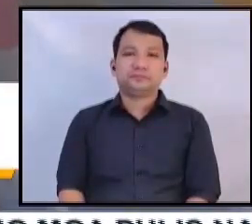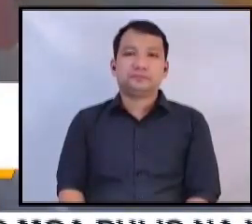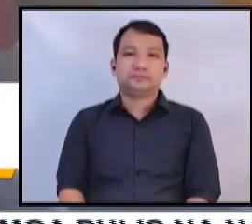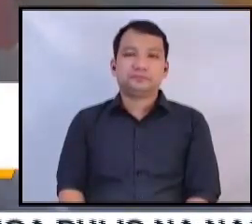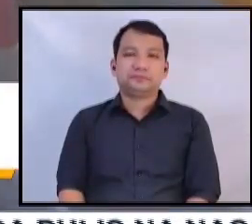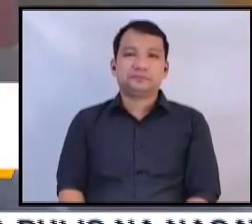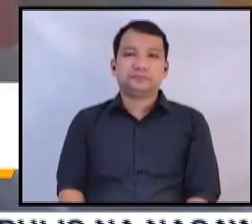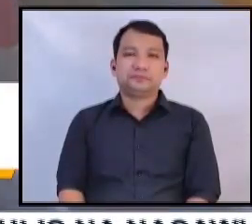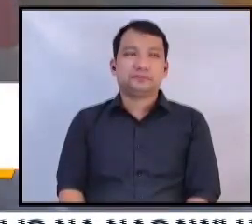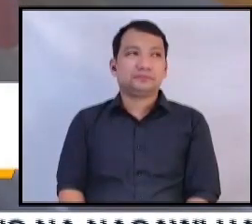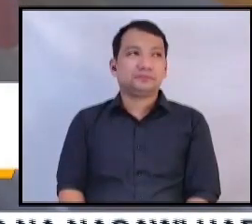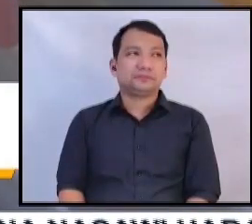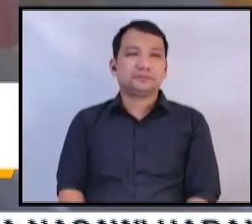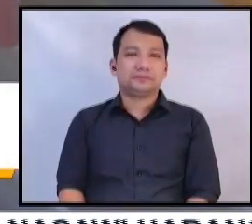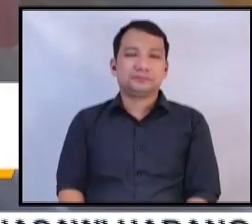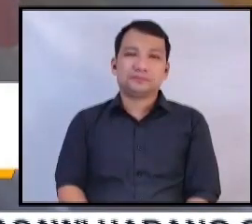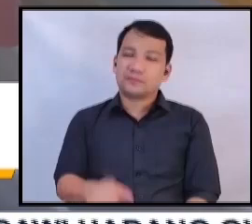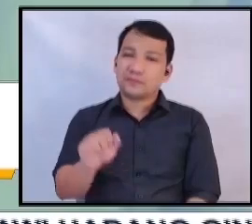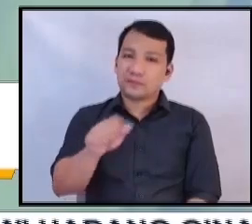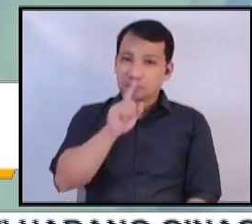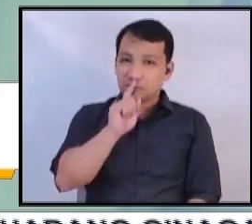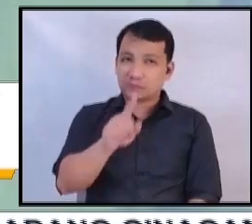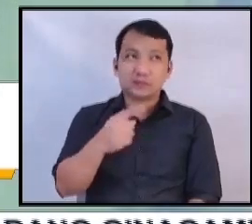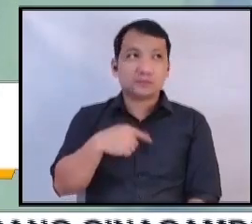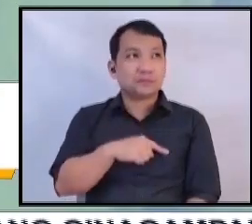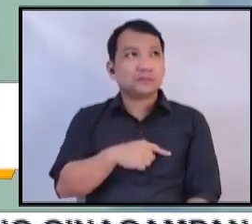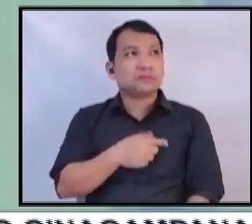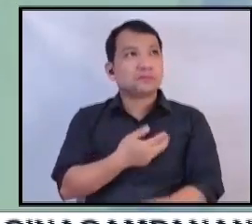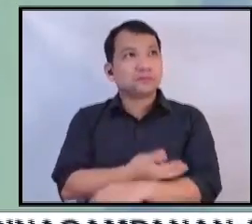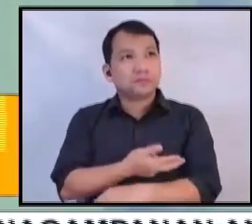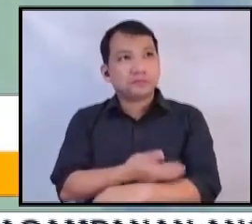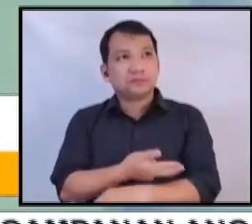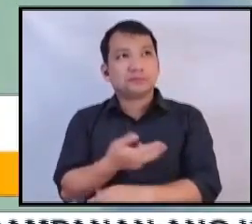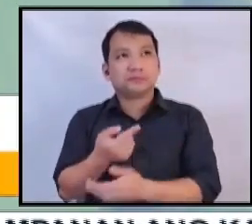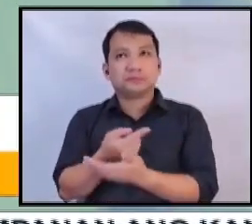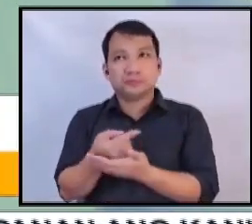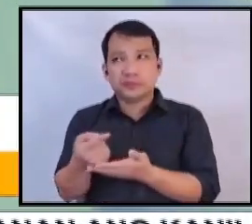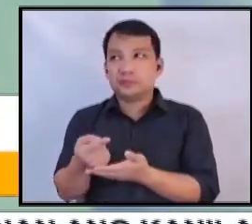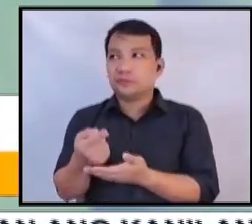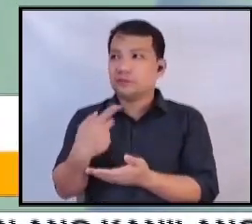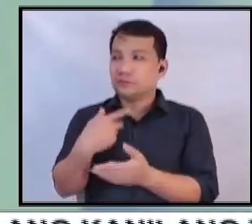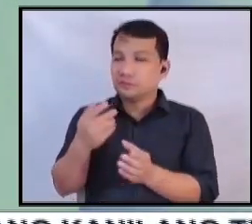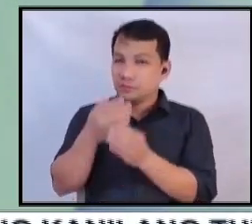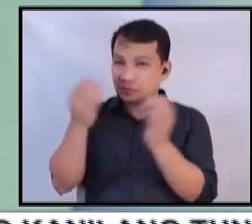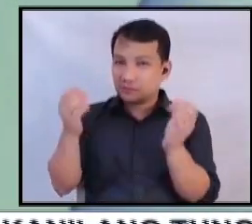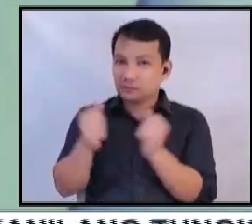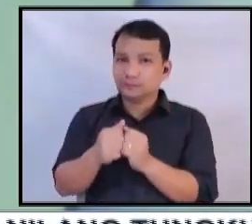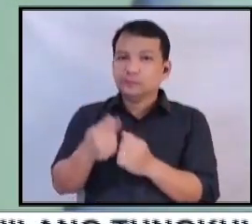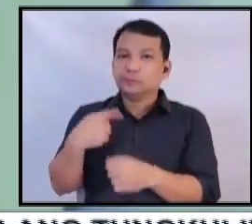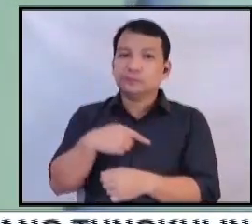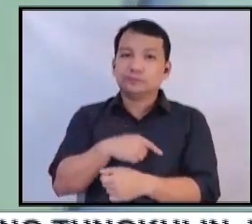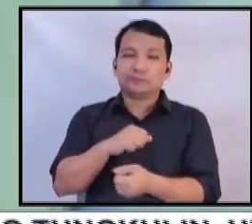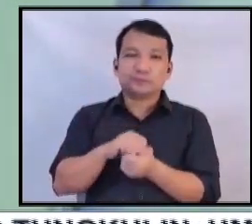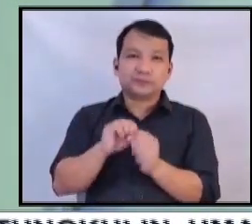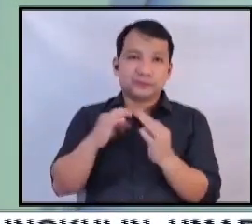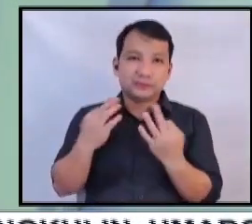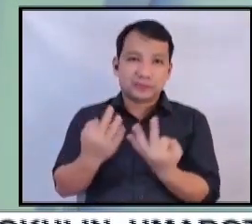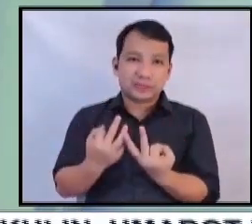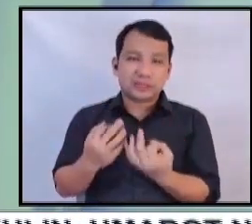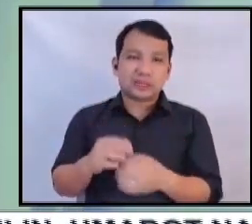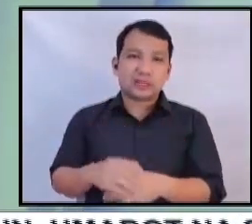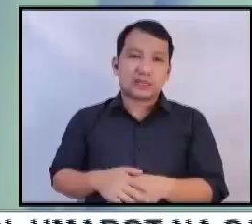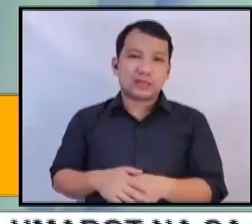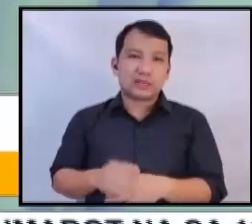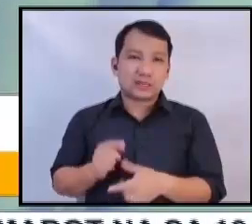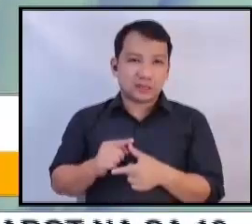Pilipinas Club? Yeah, well, for me also, we got to rest over the weekend. We got to celebrate our victory with our family and friends. Okay. And